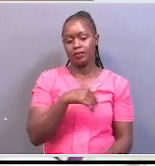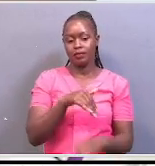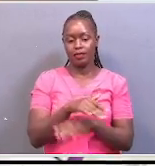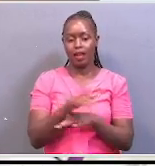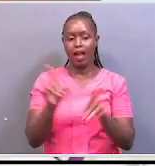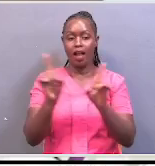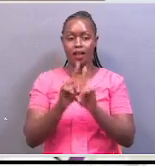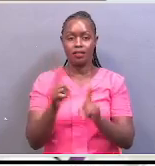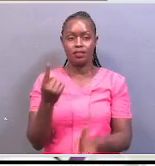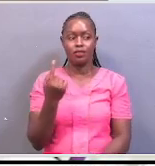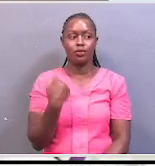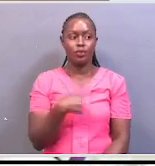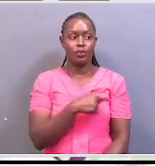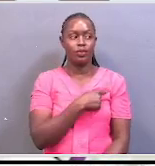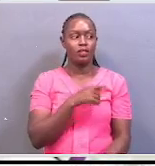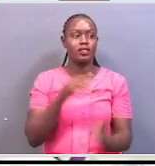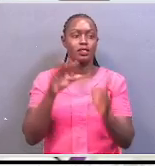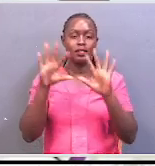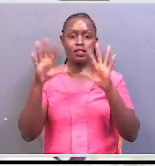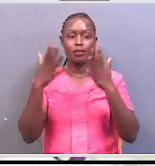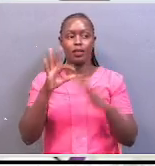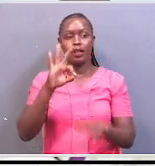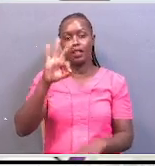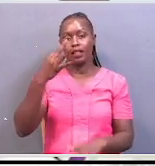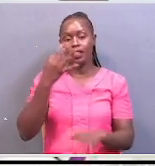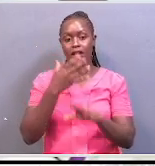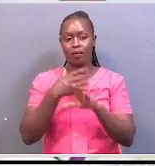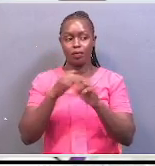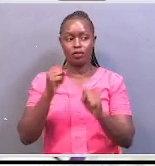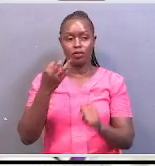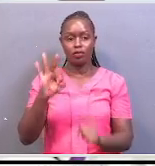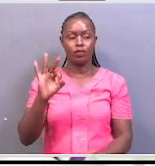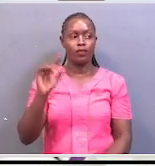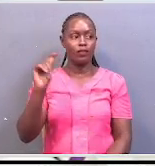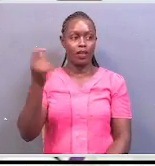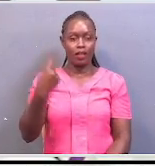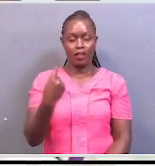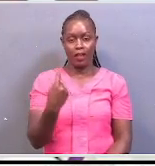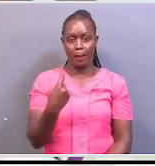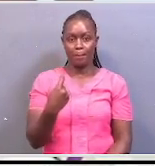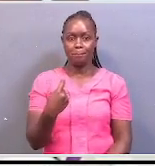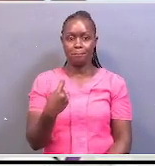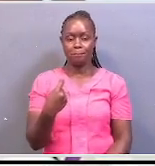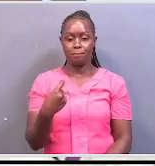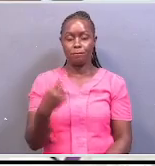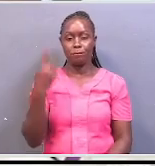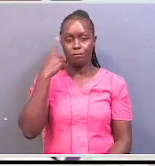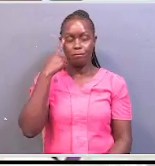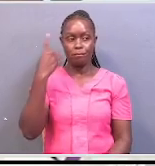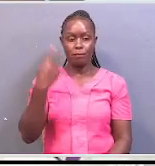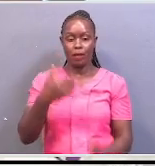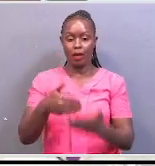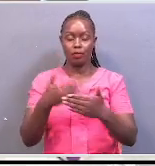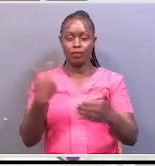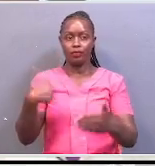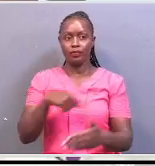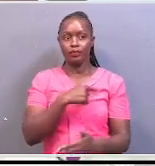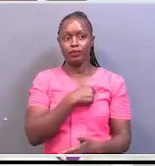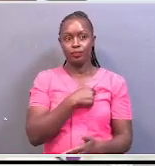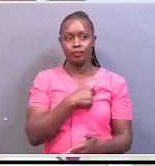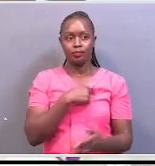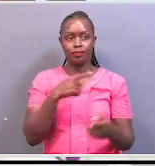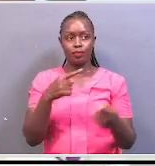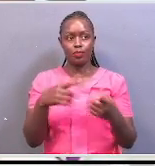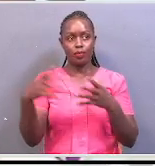as we celebrate the third president of Kenya is for us to